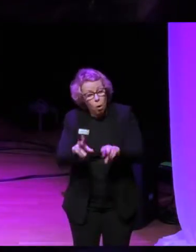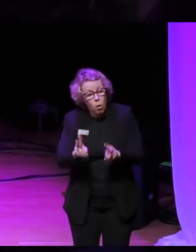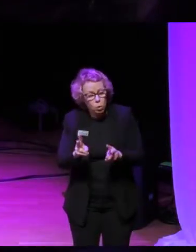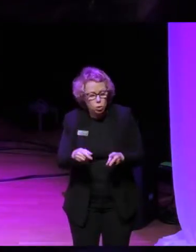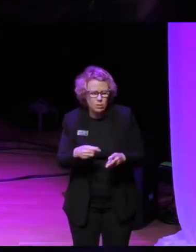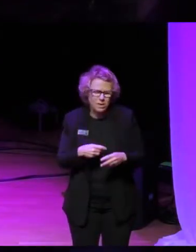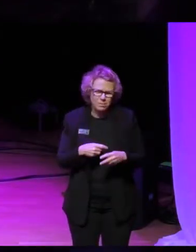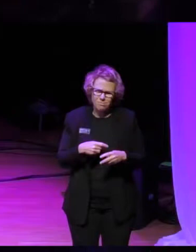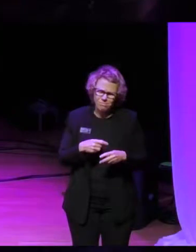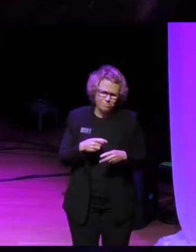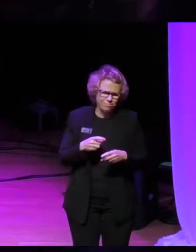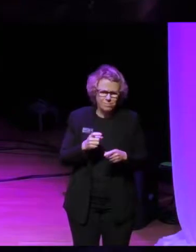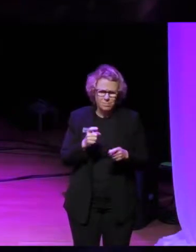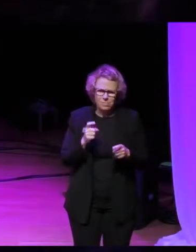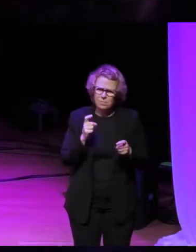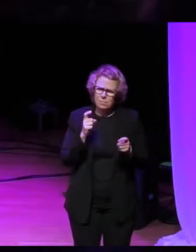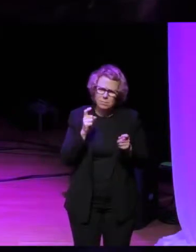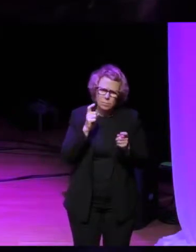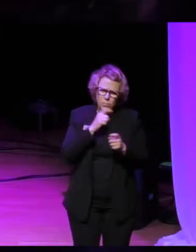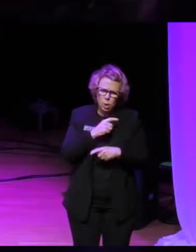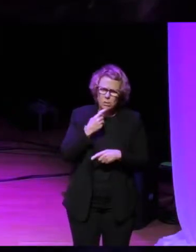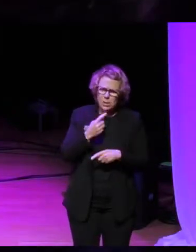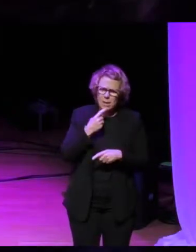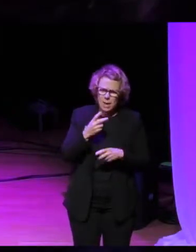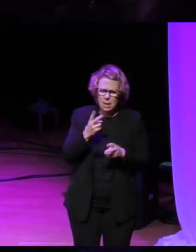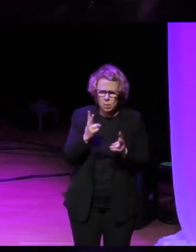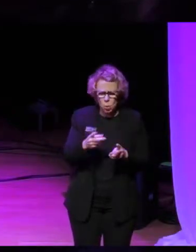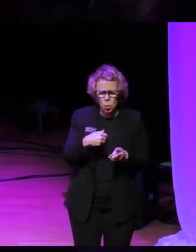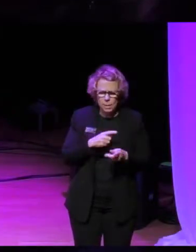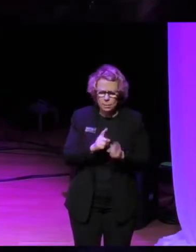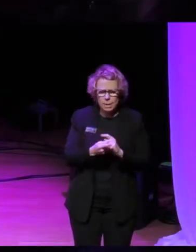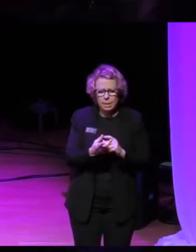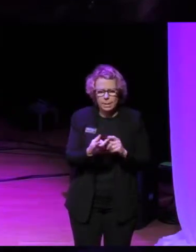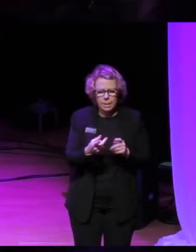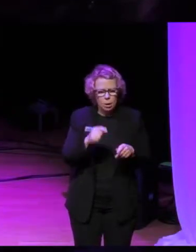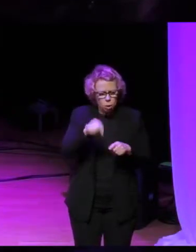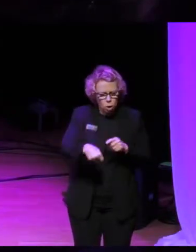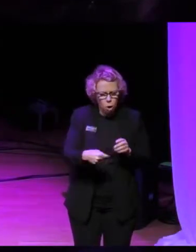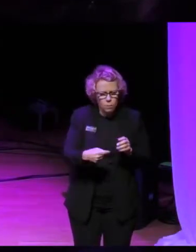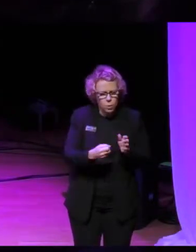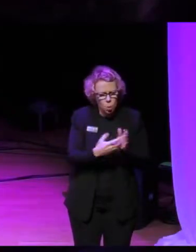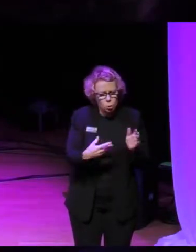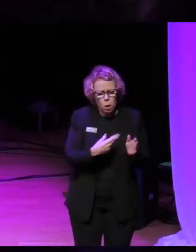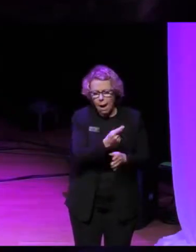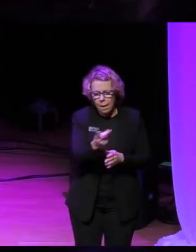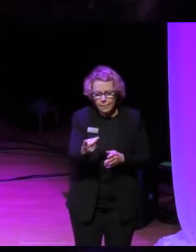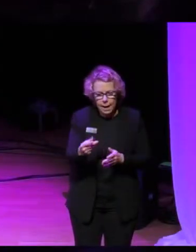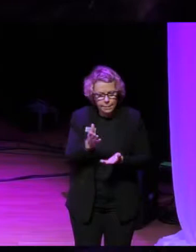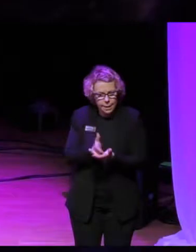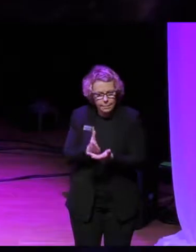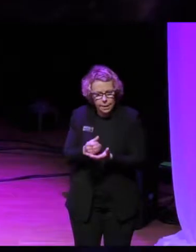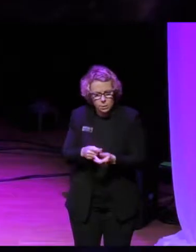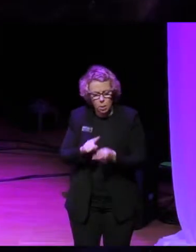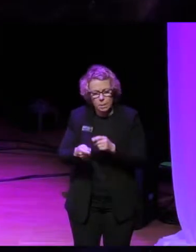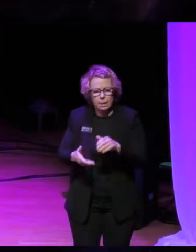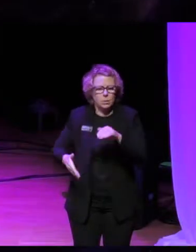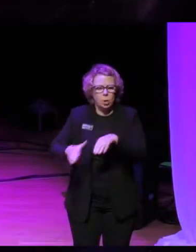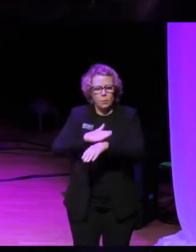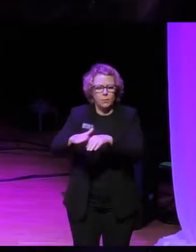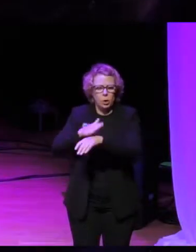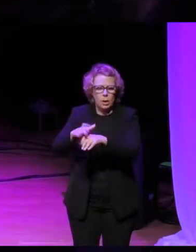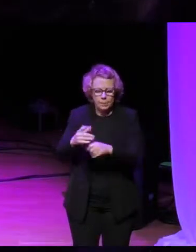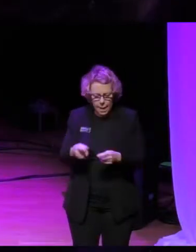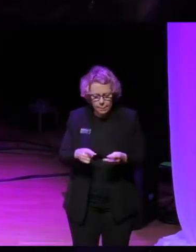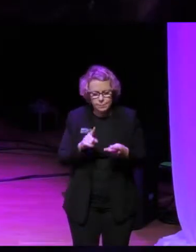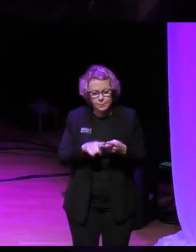that can't be a condition for exercising other rights. That would flip everything upside down. And then the second argument the